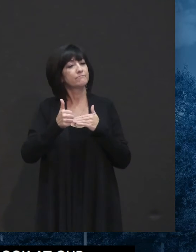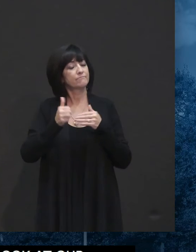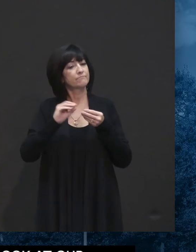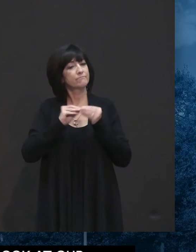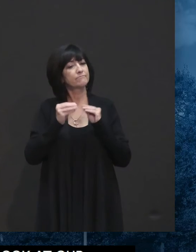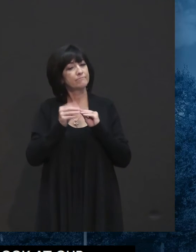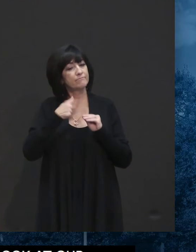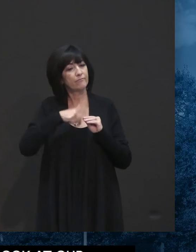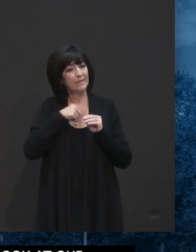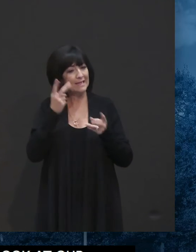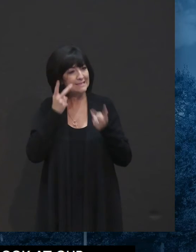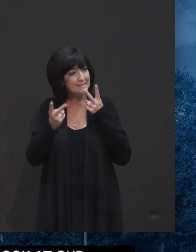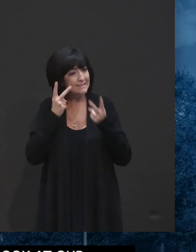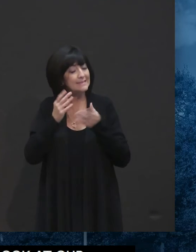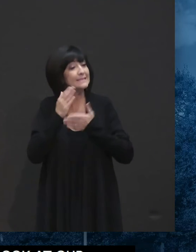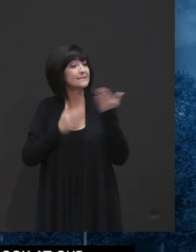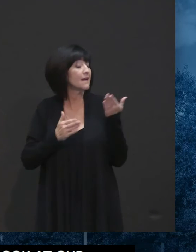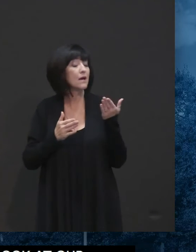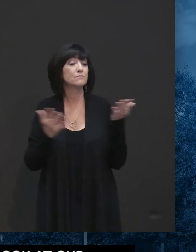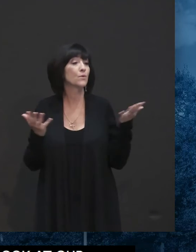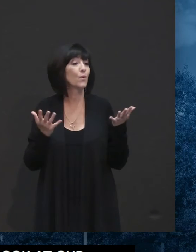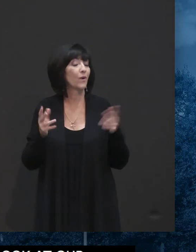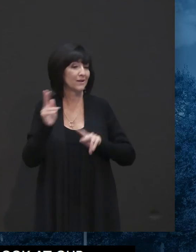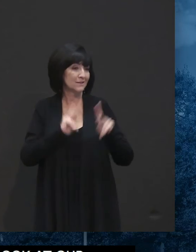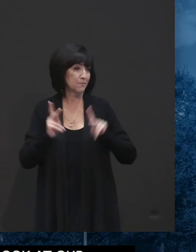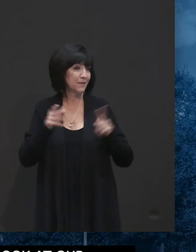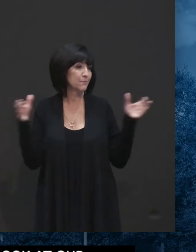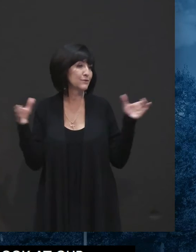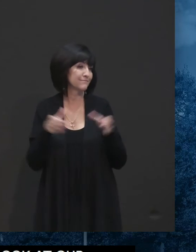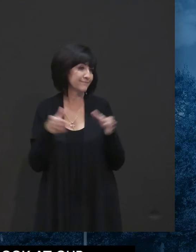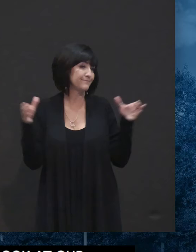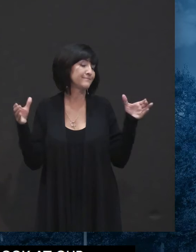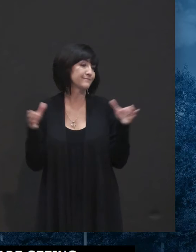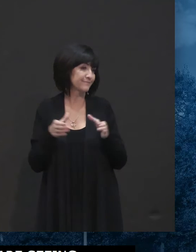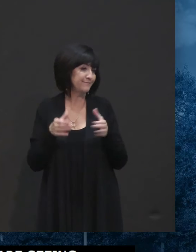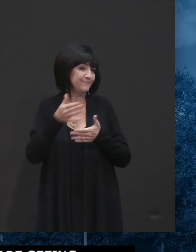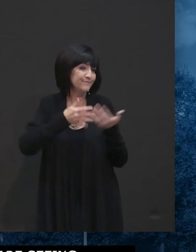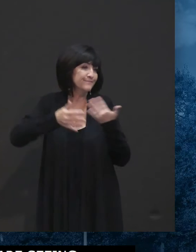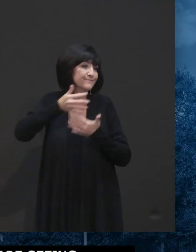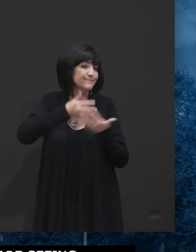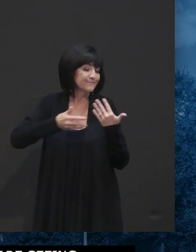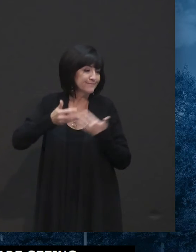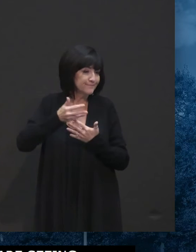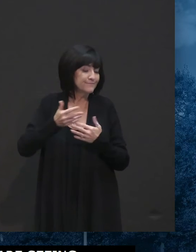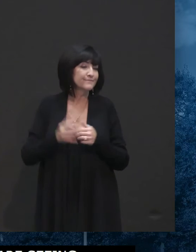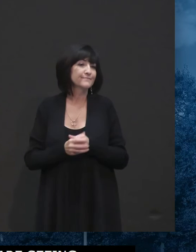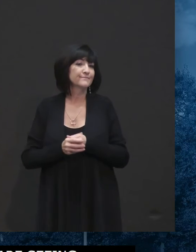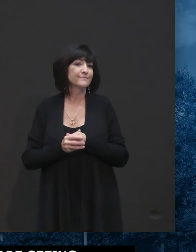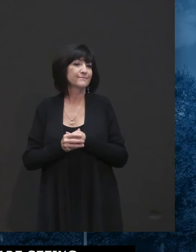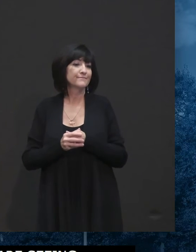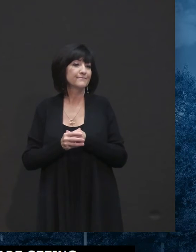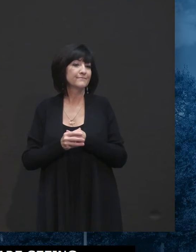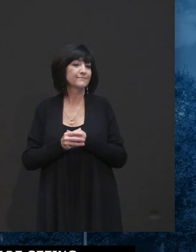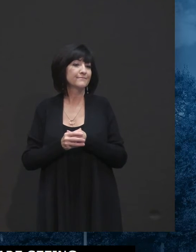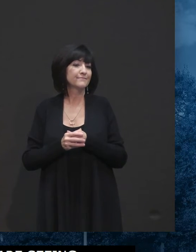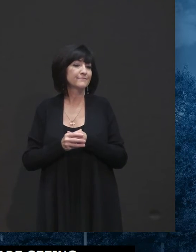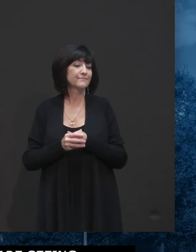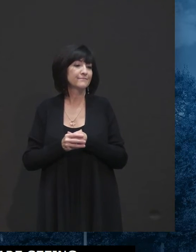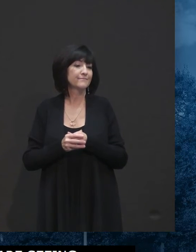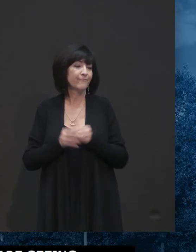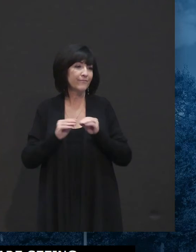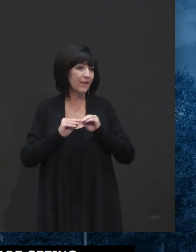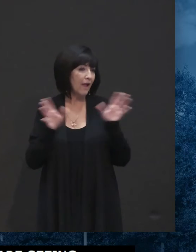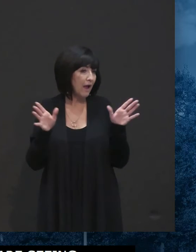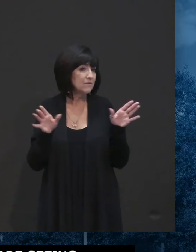is, gatherings, social gatherings, and obviously